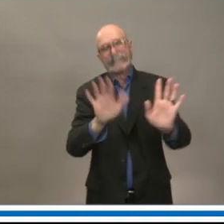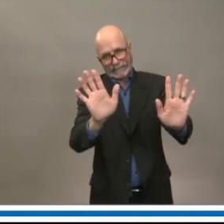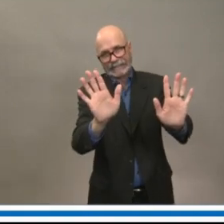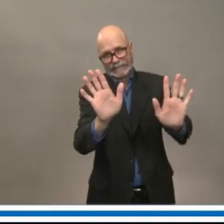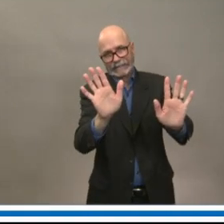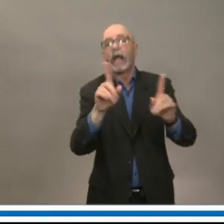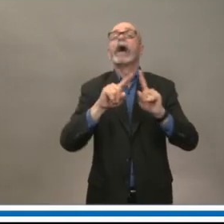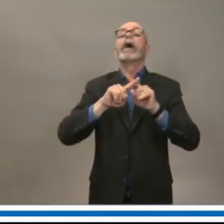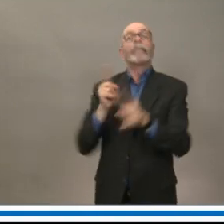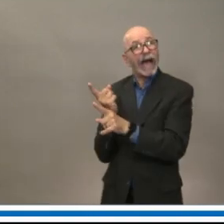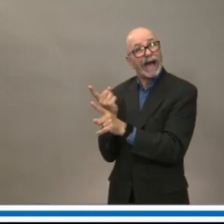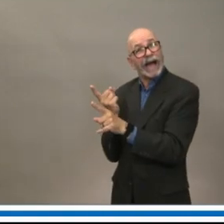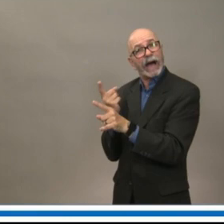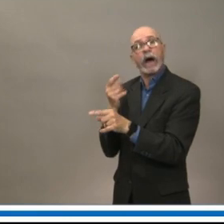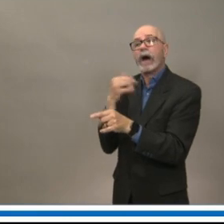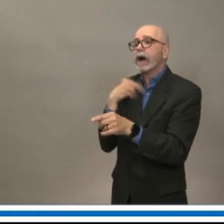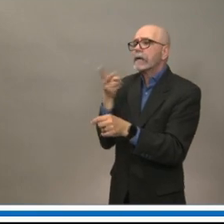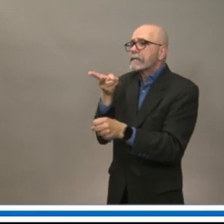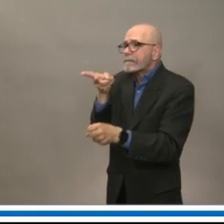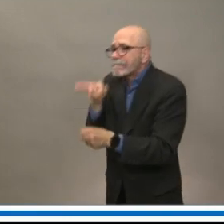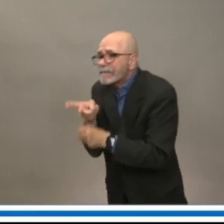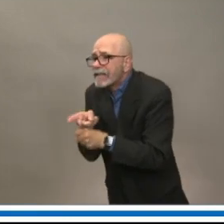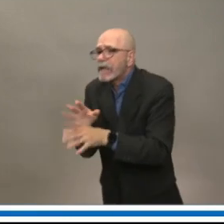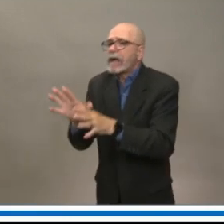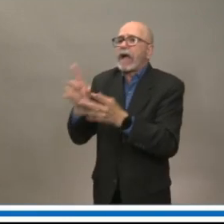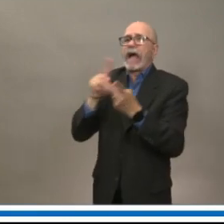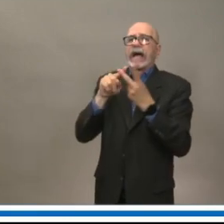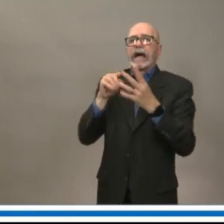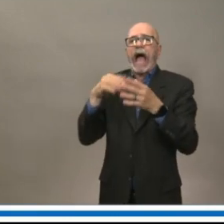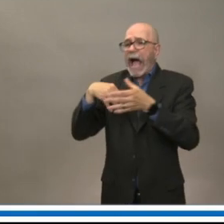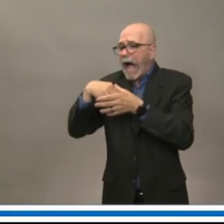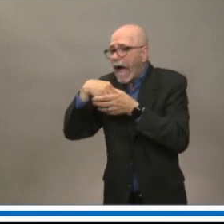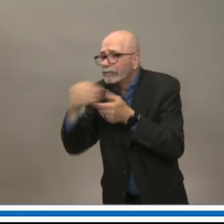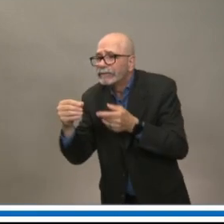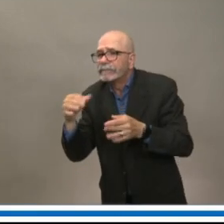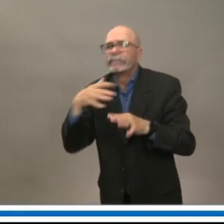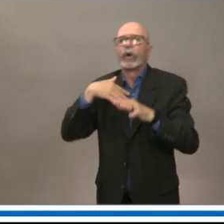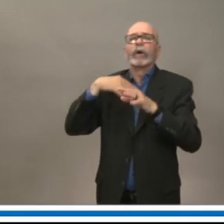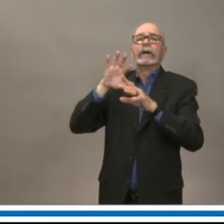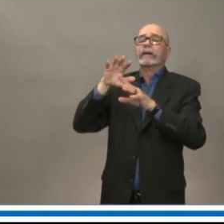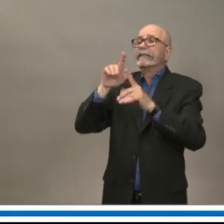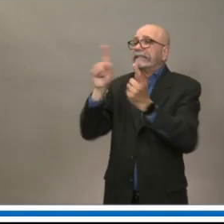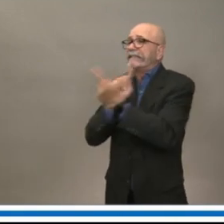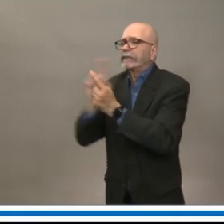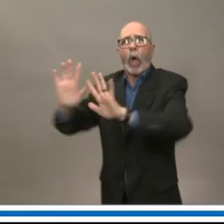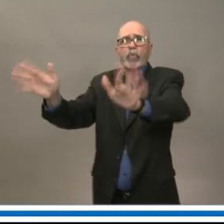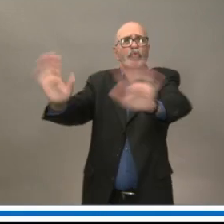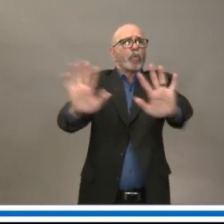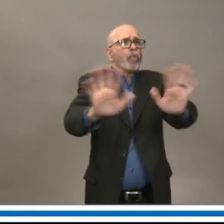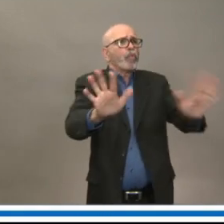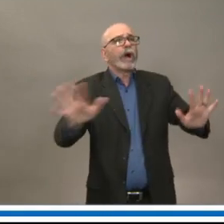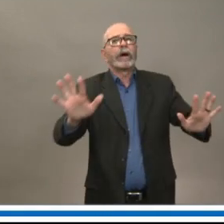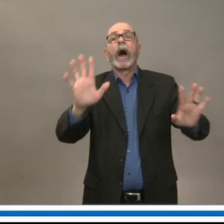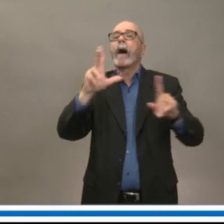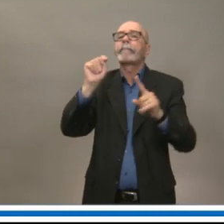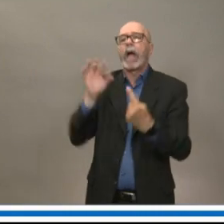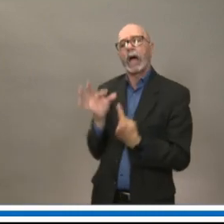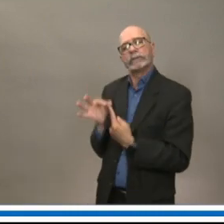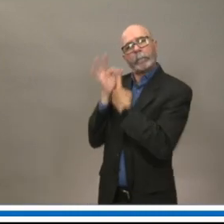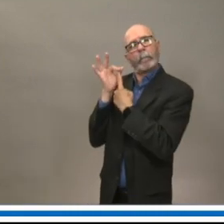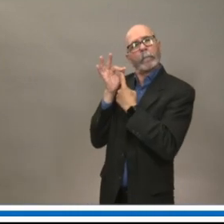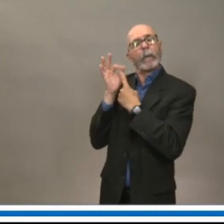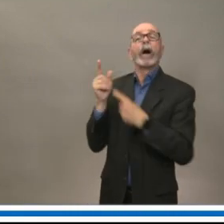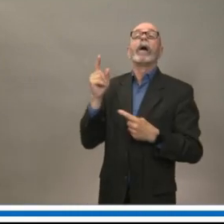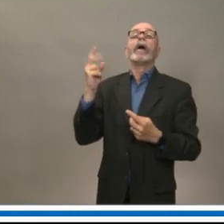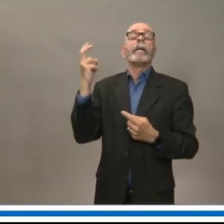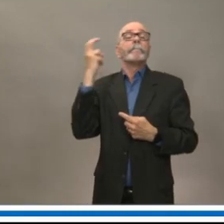and be careful when you're out about in public, that while many people who are blind or visually